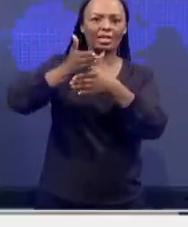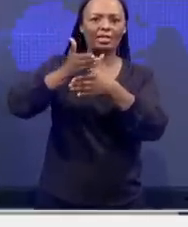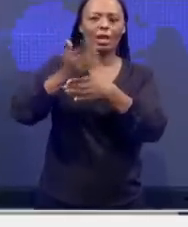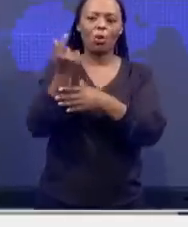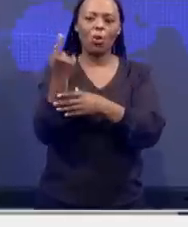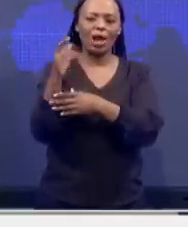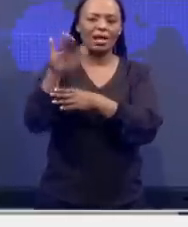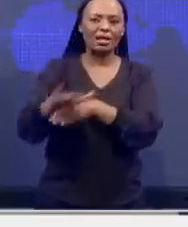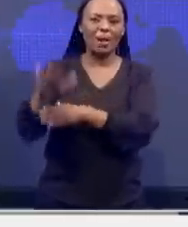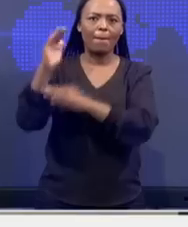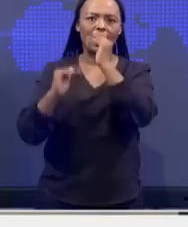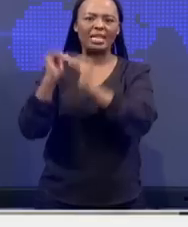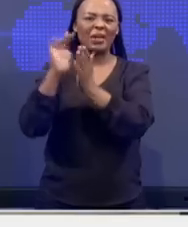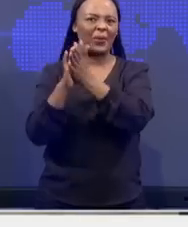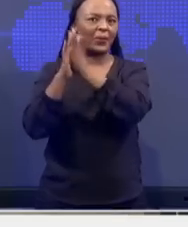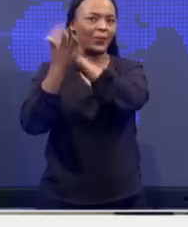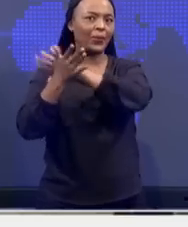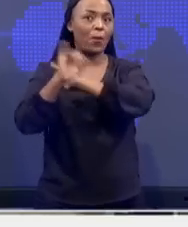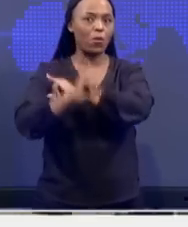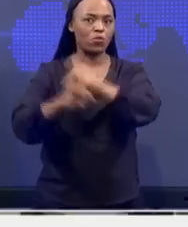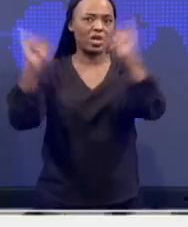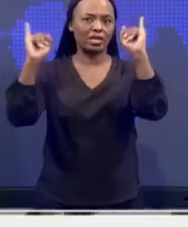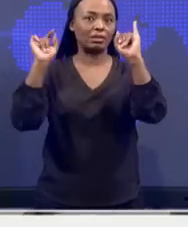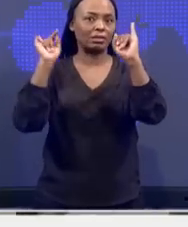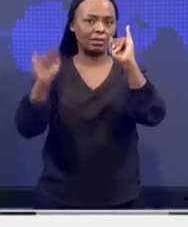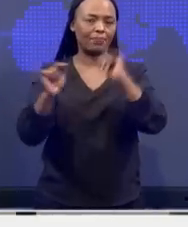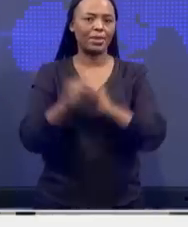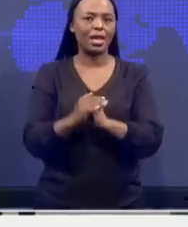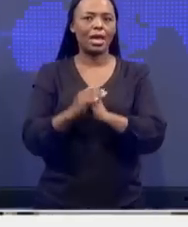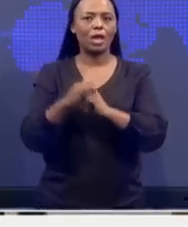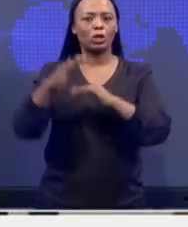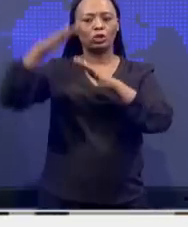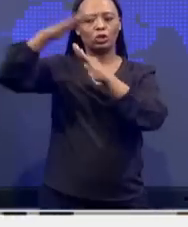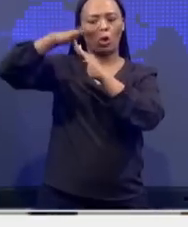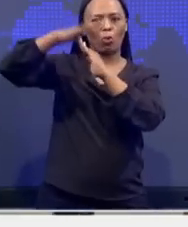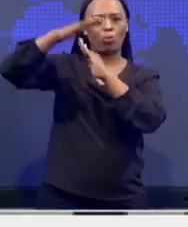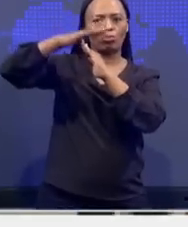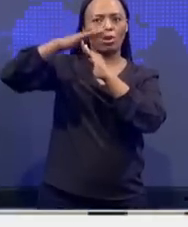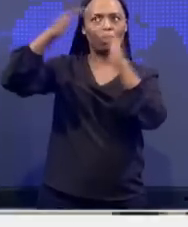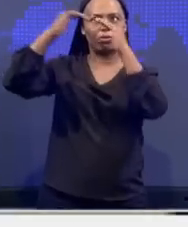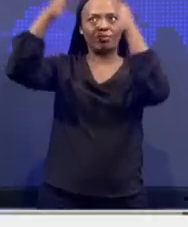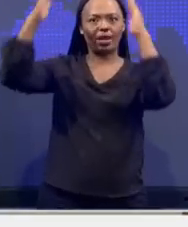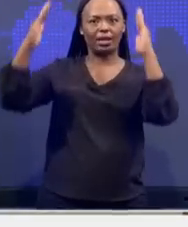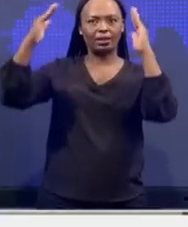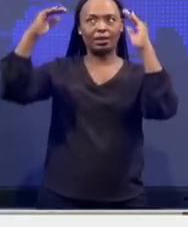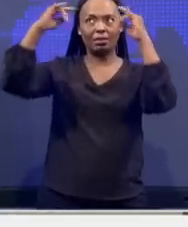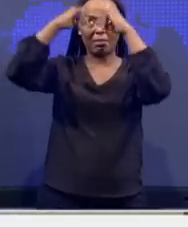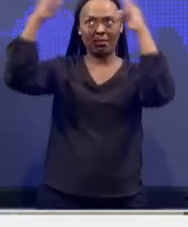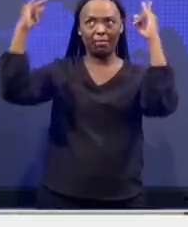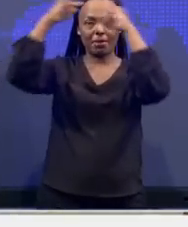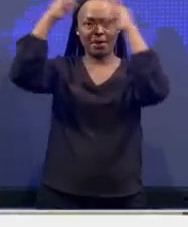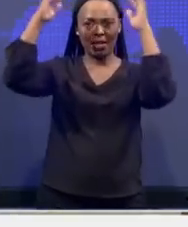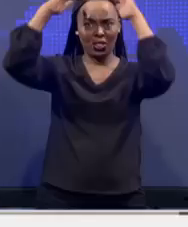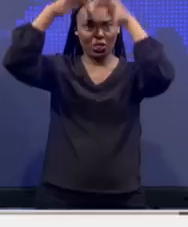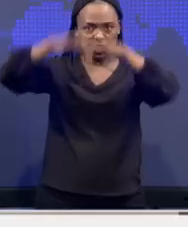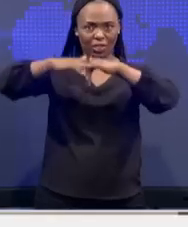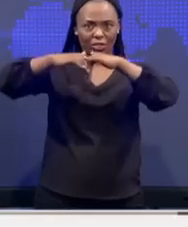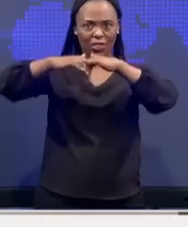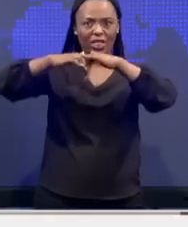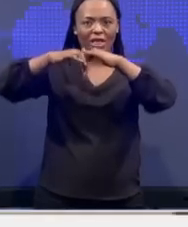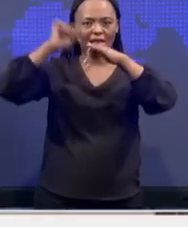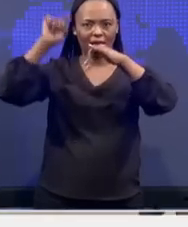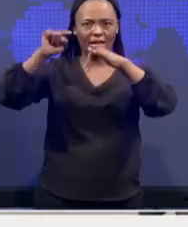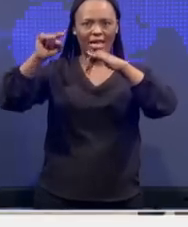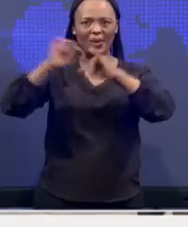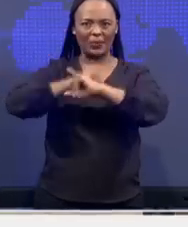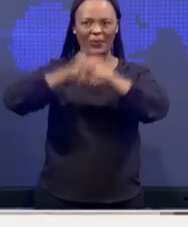has indeed been badly damaged. The top part of the building, the roof has caved in, the severe damage.